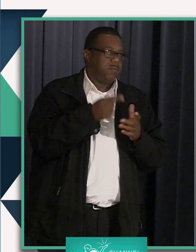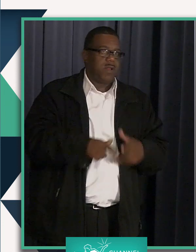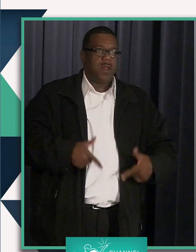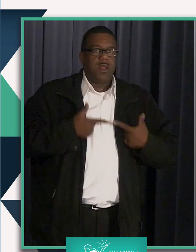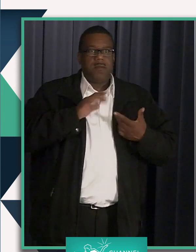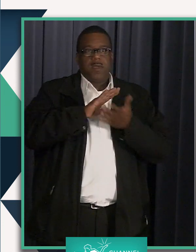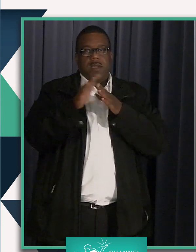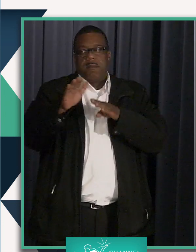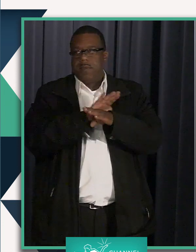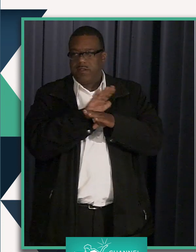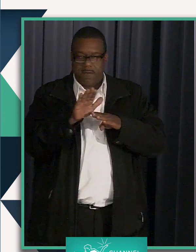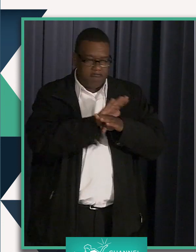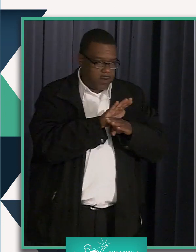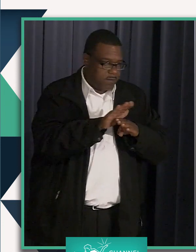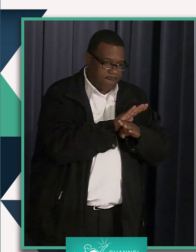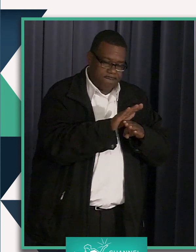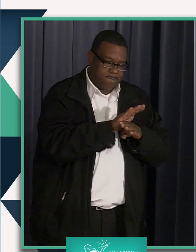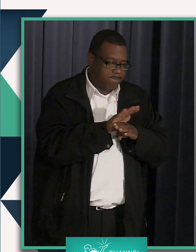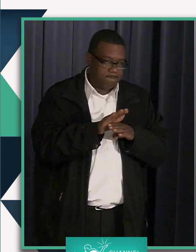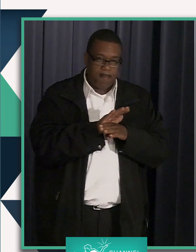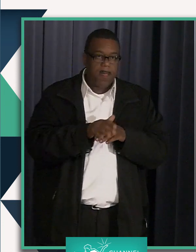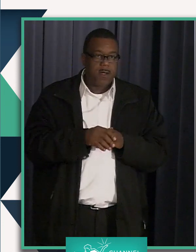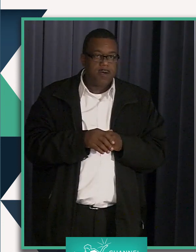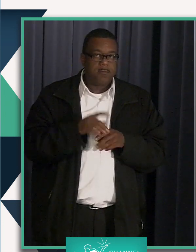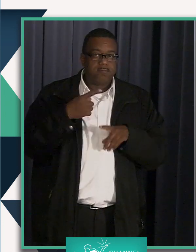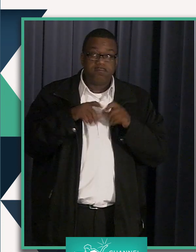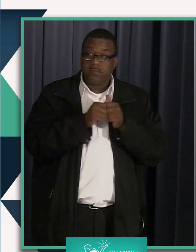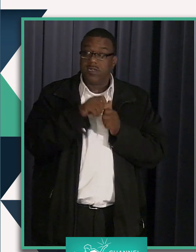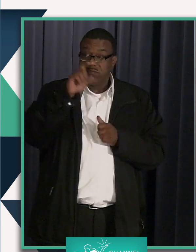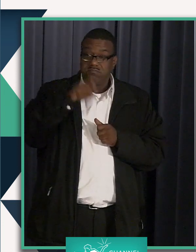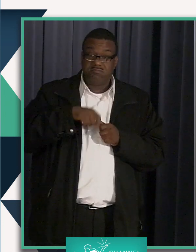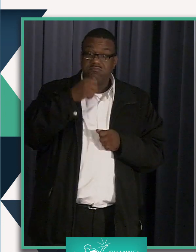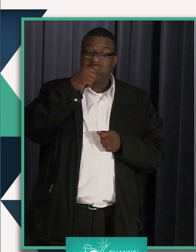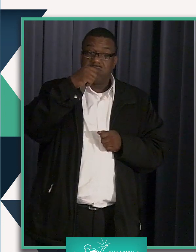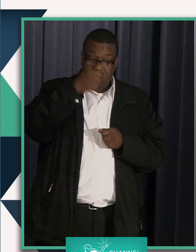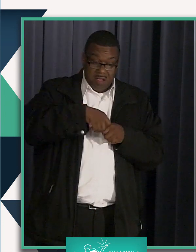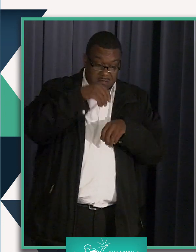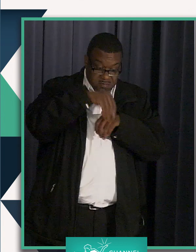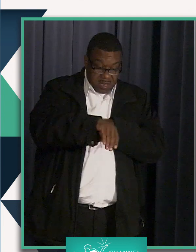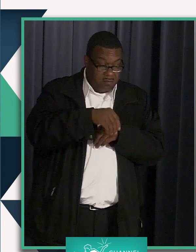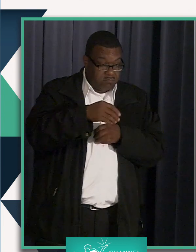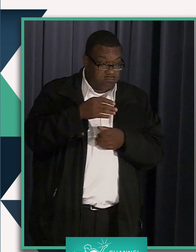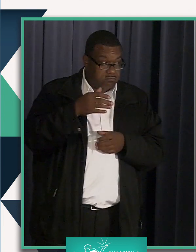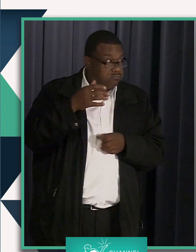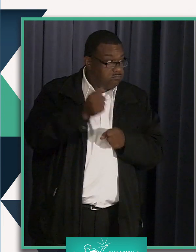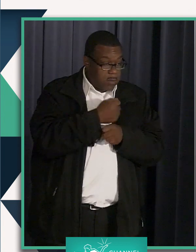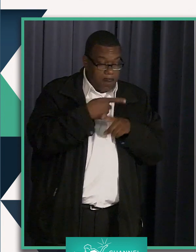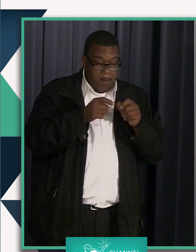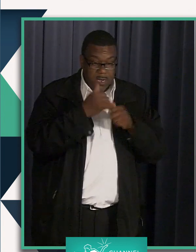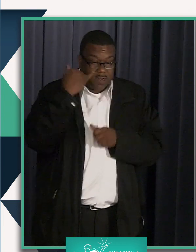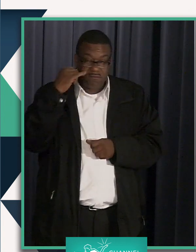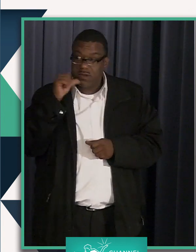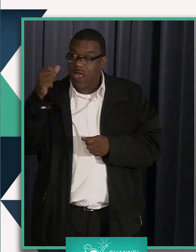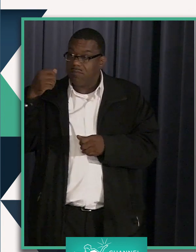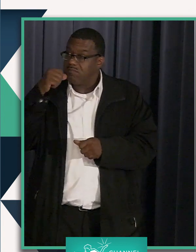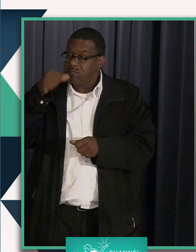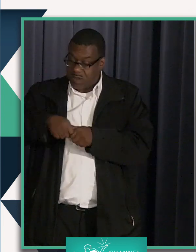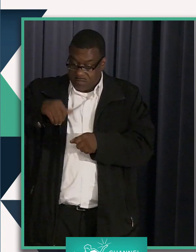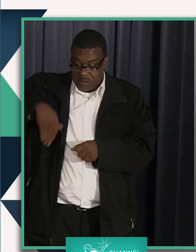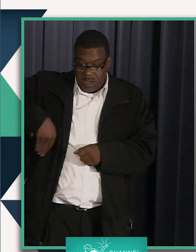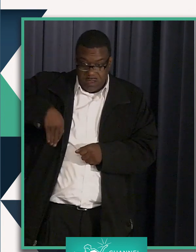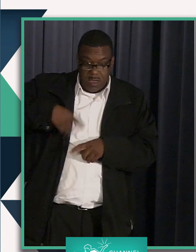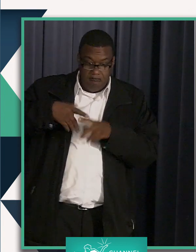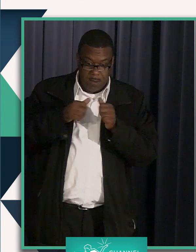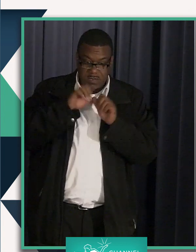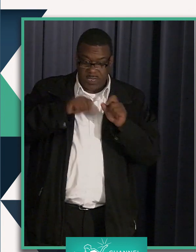and maybe they didn't read it carefully, but they should have gotten something in the mail. If not, they can also go use Accounting